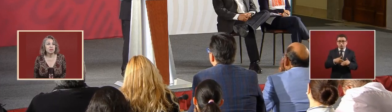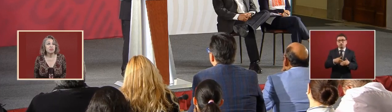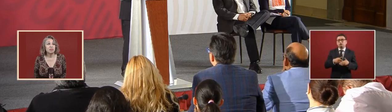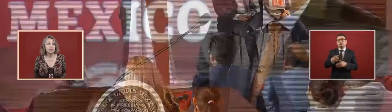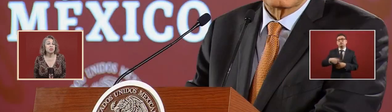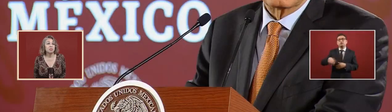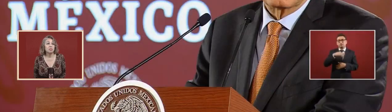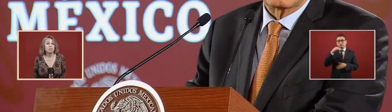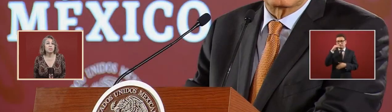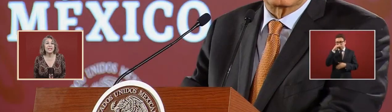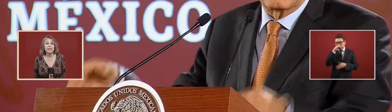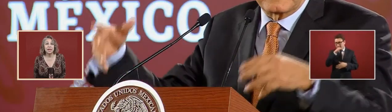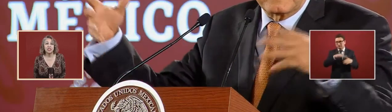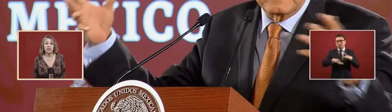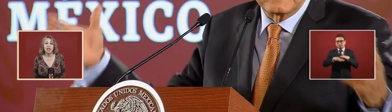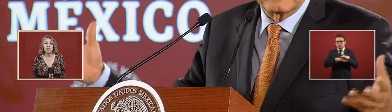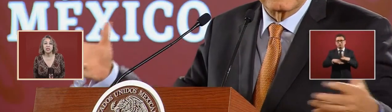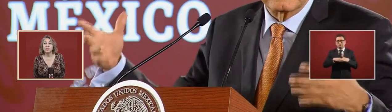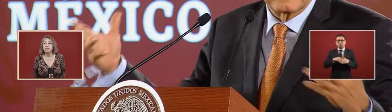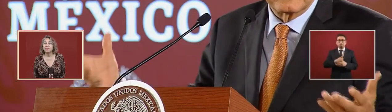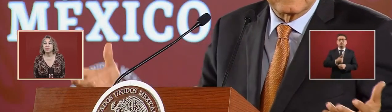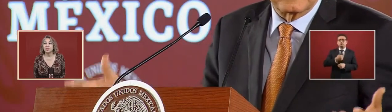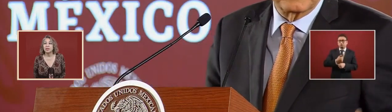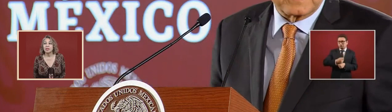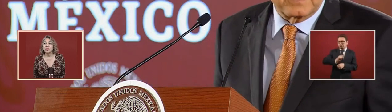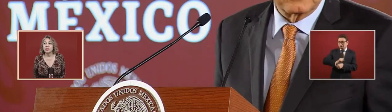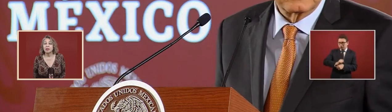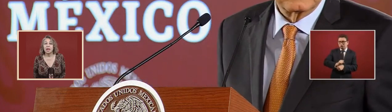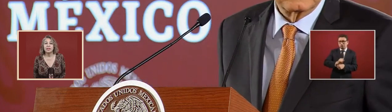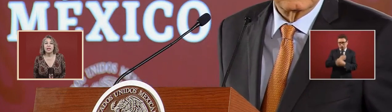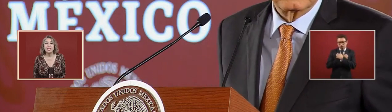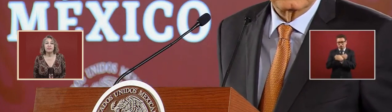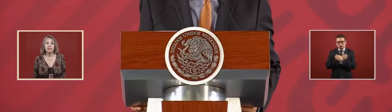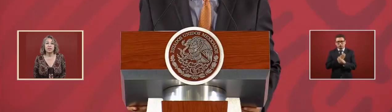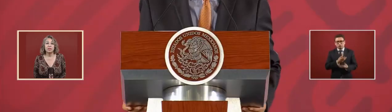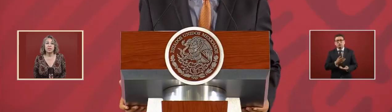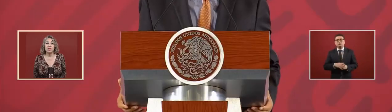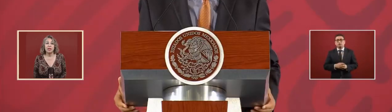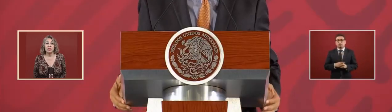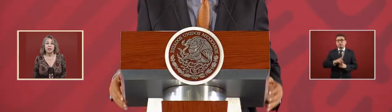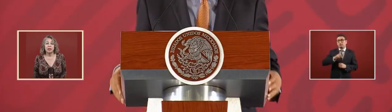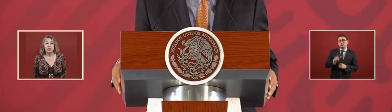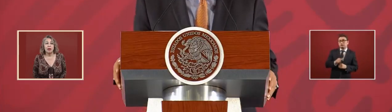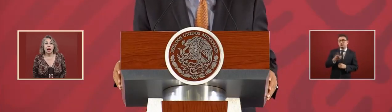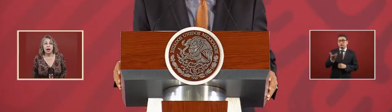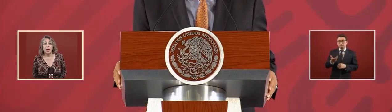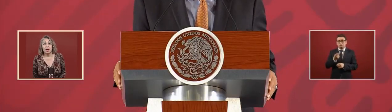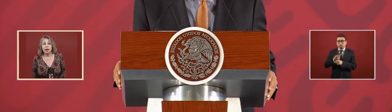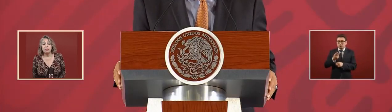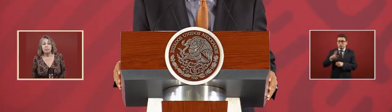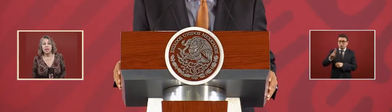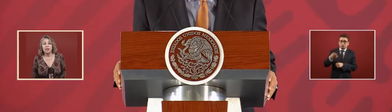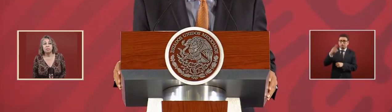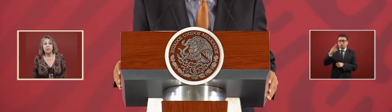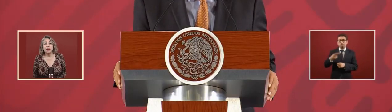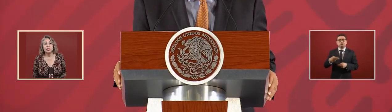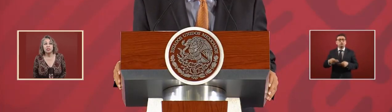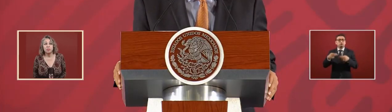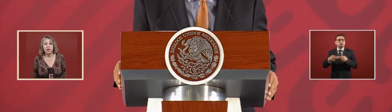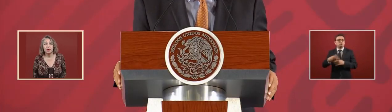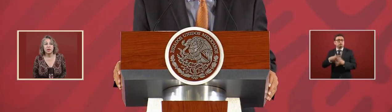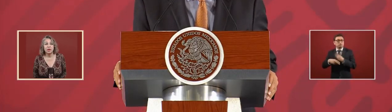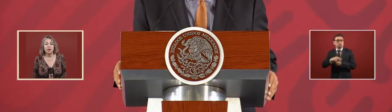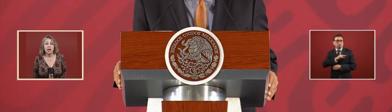básica. To basic education al mercado, and they left the media superior, middle